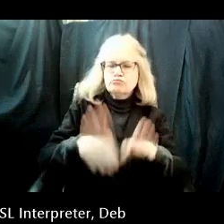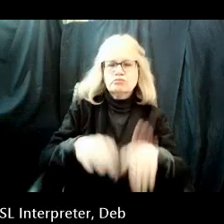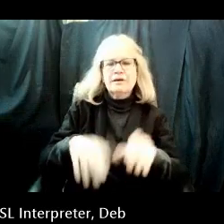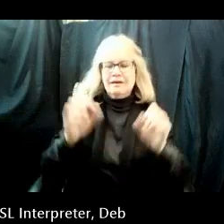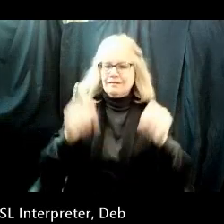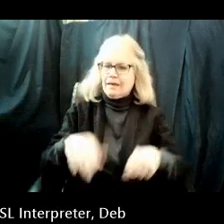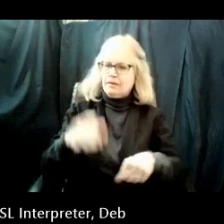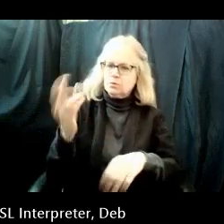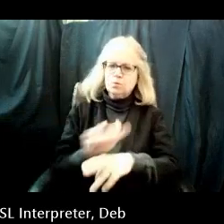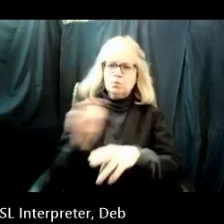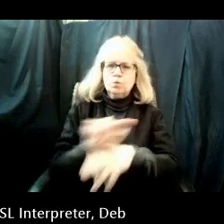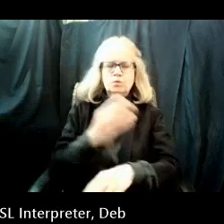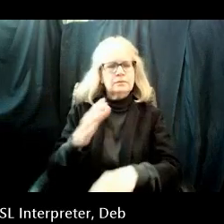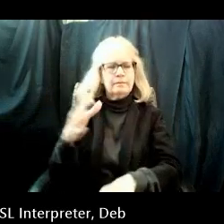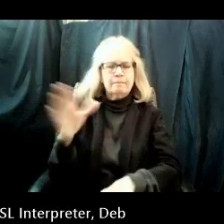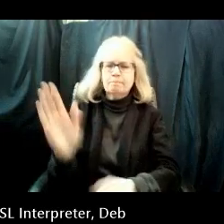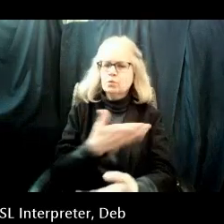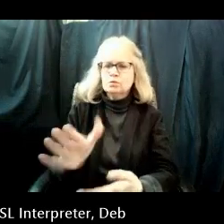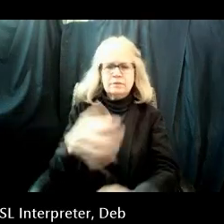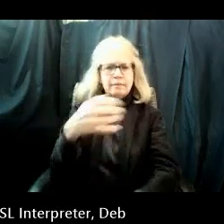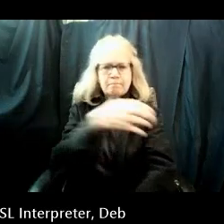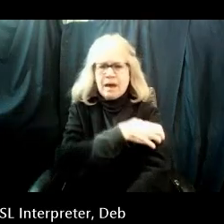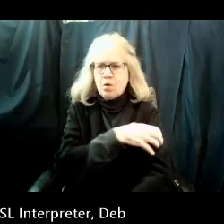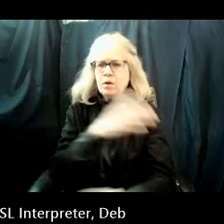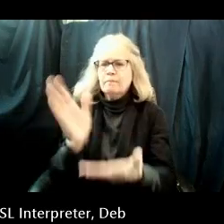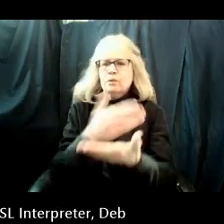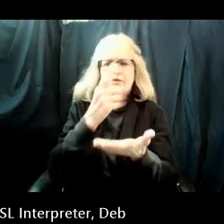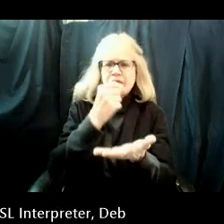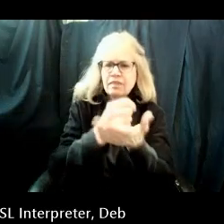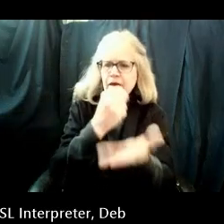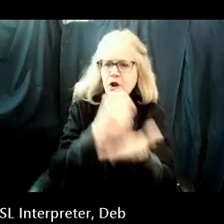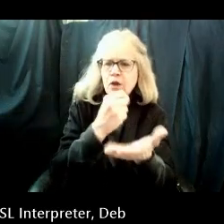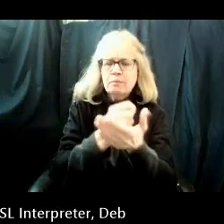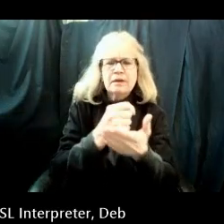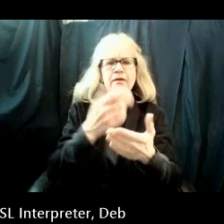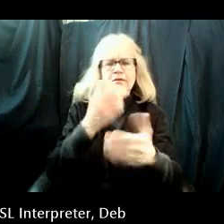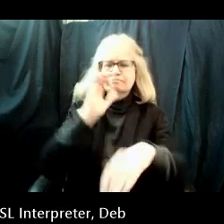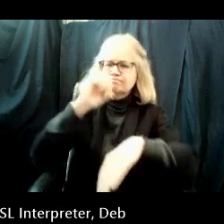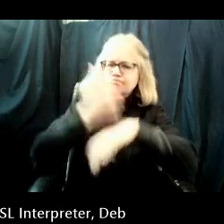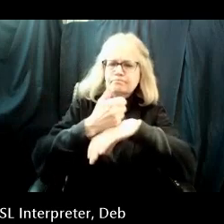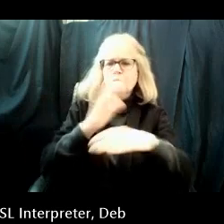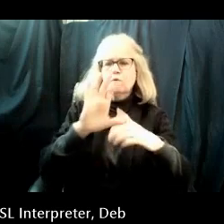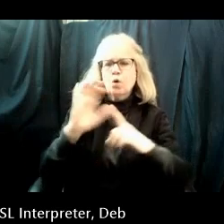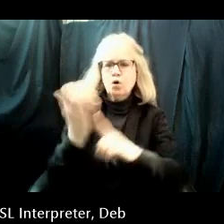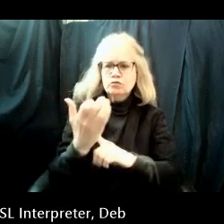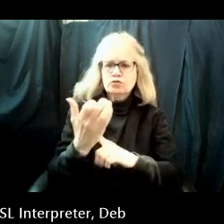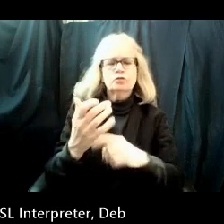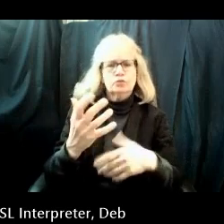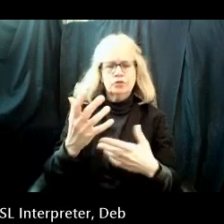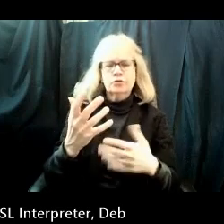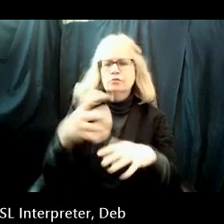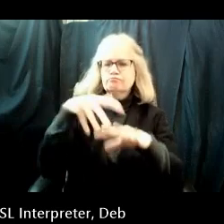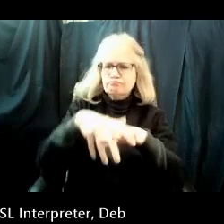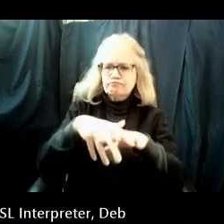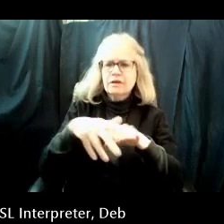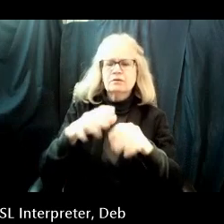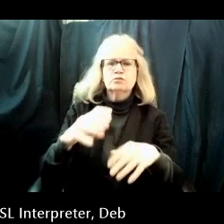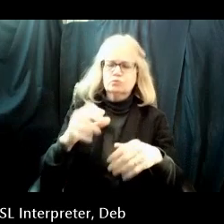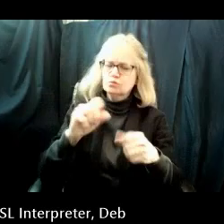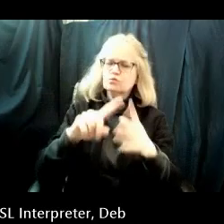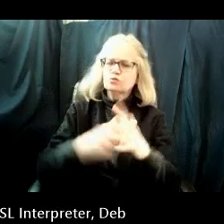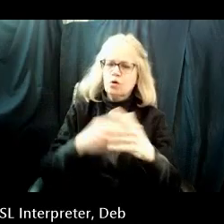the power of music and music therapy that's culturally based to begin to address health and mental